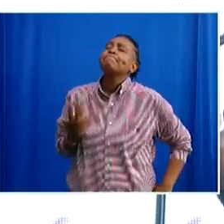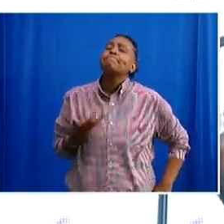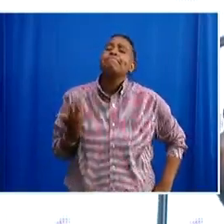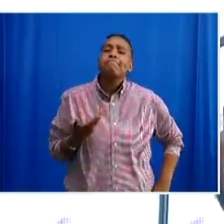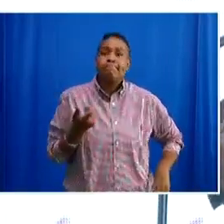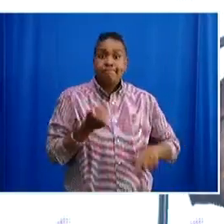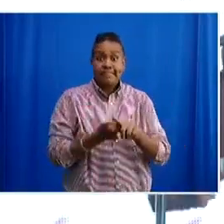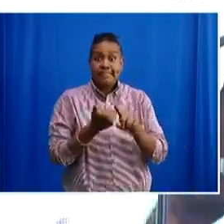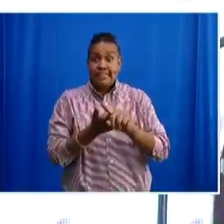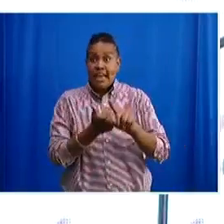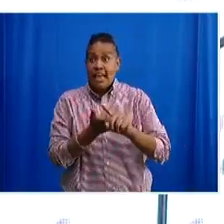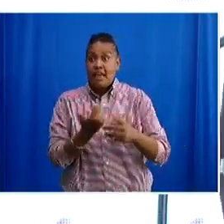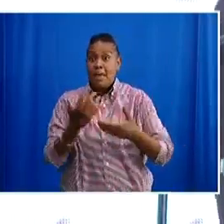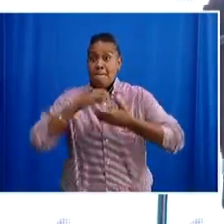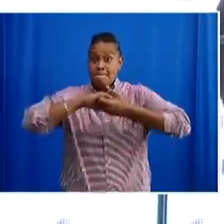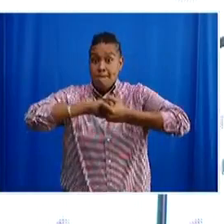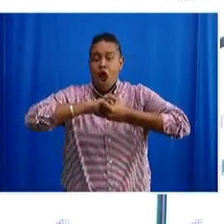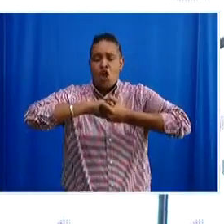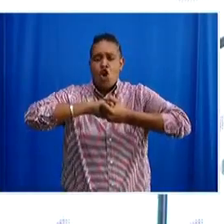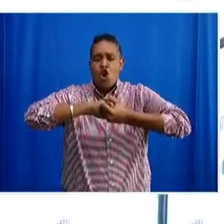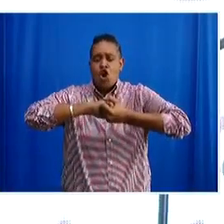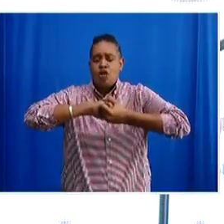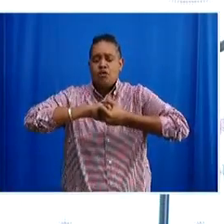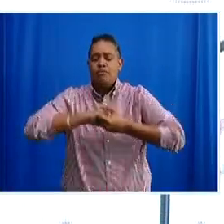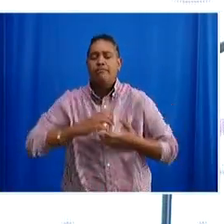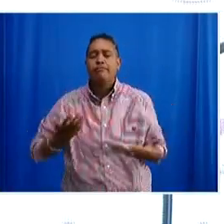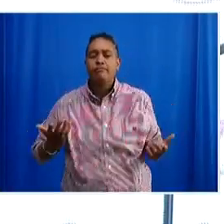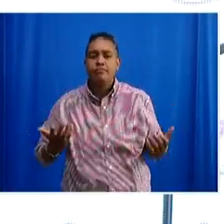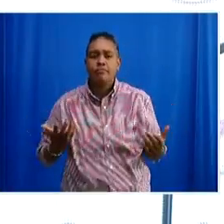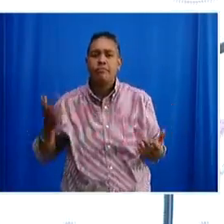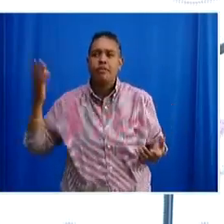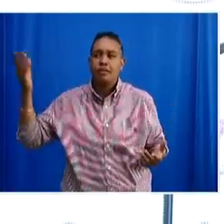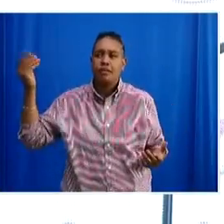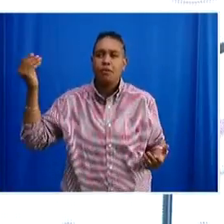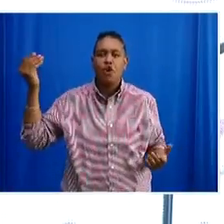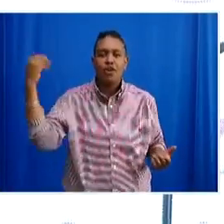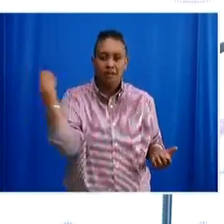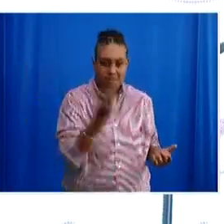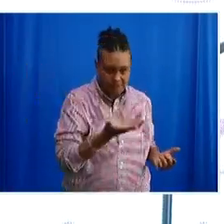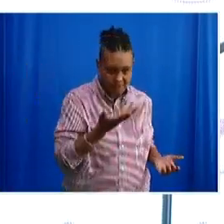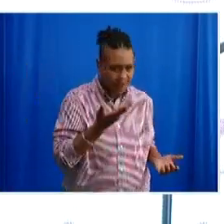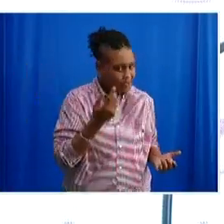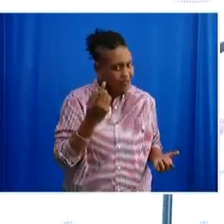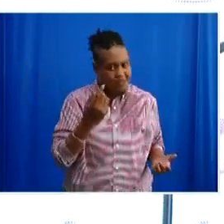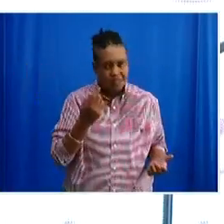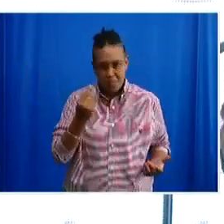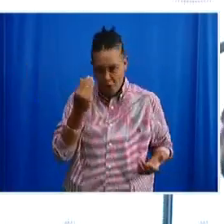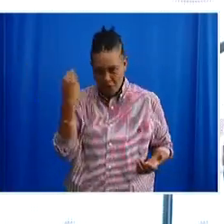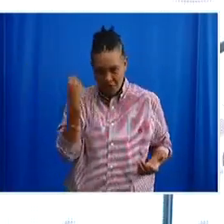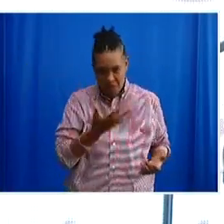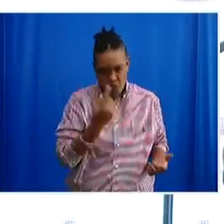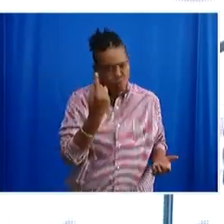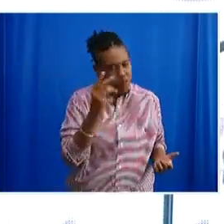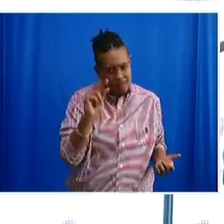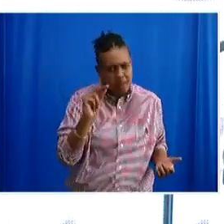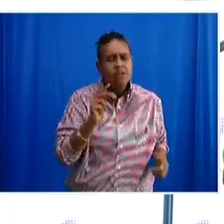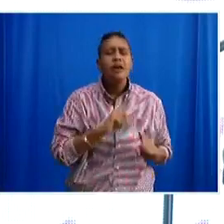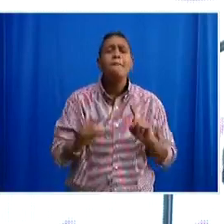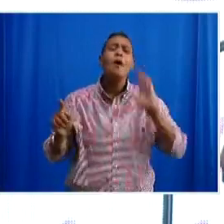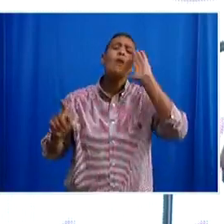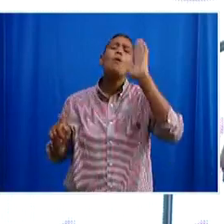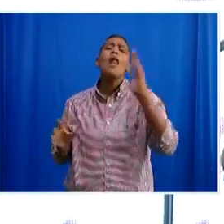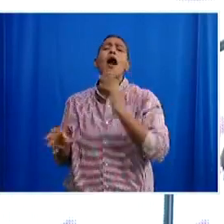a major partner in terms of putting their hands in their pockets, but will